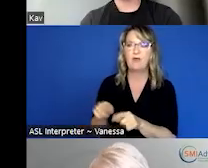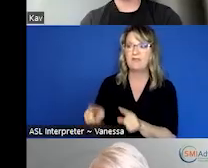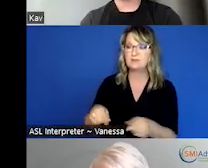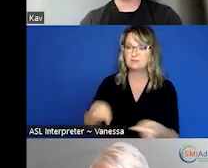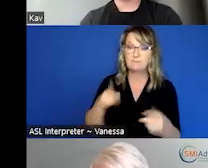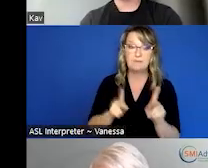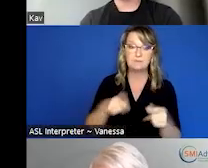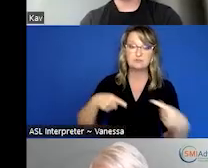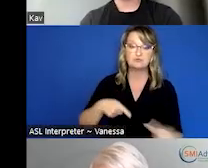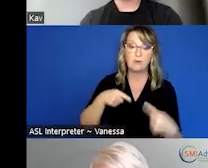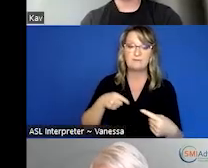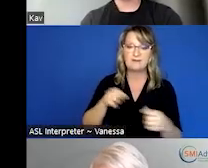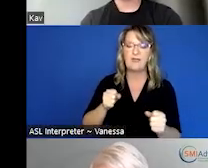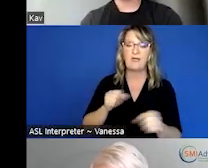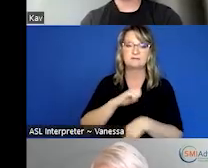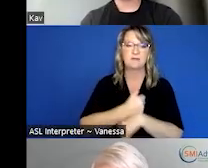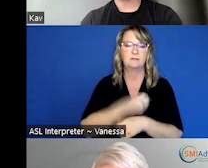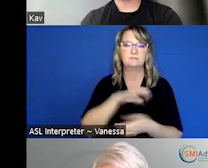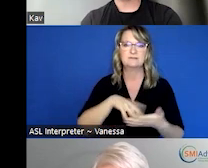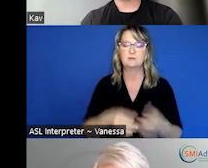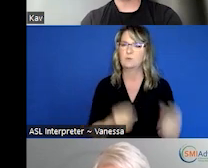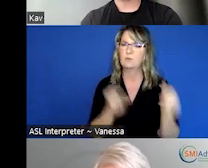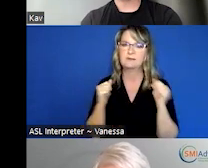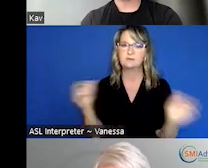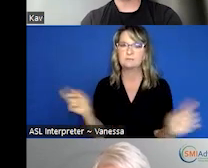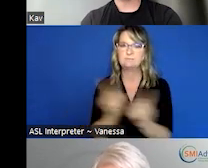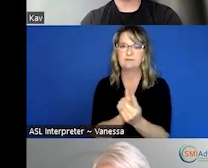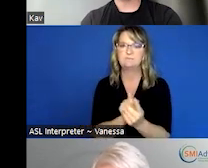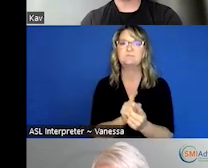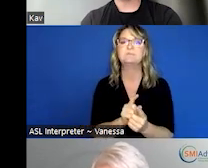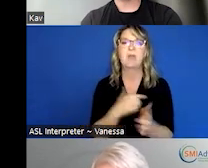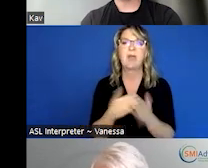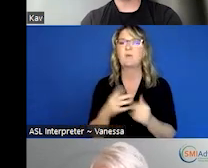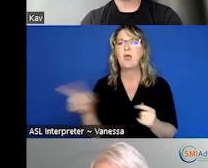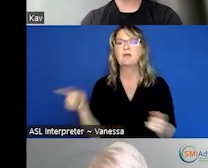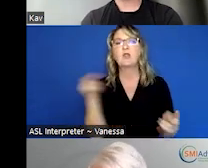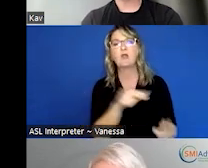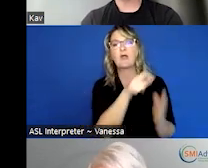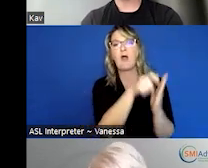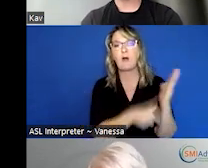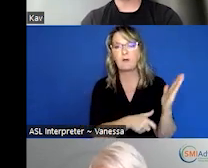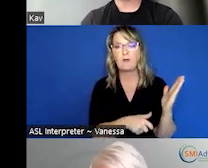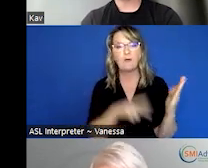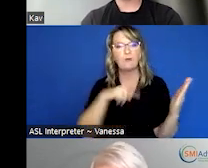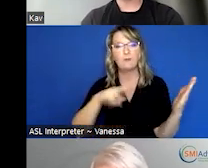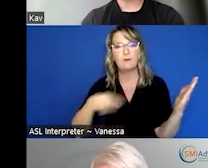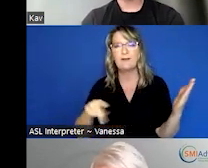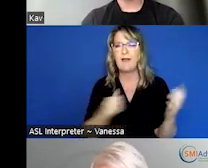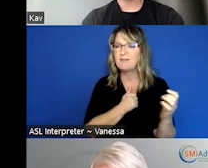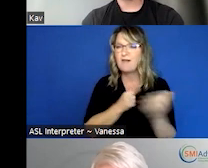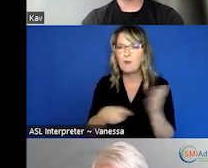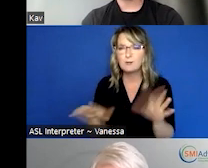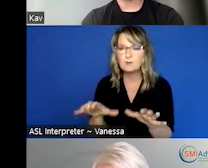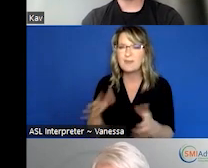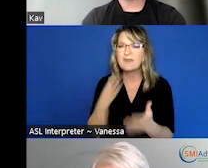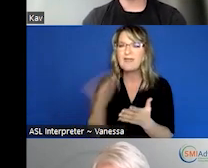quickly schedule. So it's just going through the format. Anyway, go to the article, check it out. I love what you're doing, and thanks for hopping on the